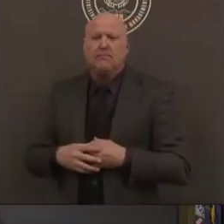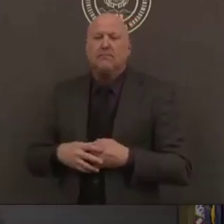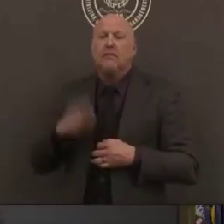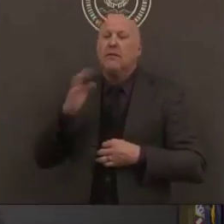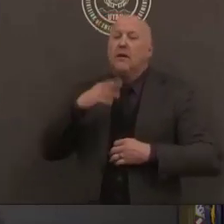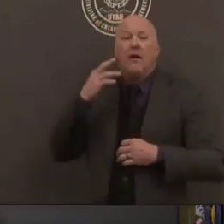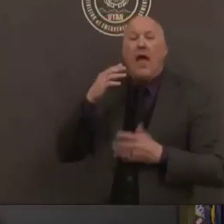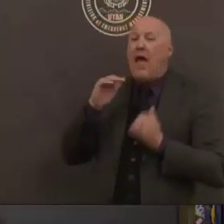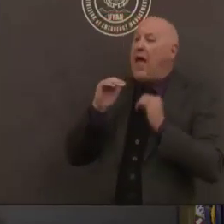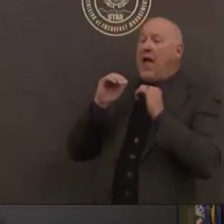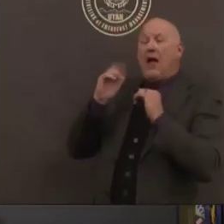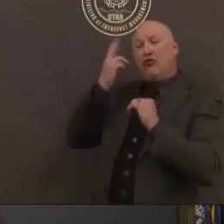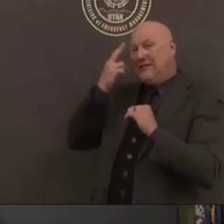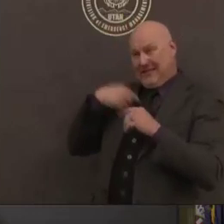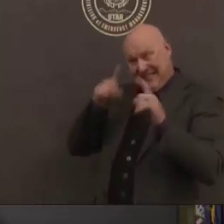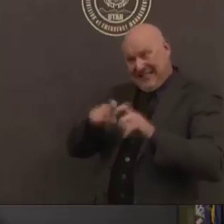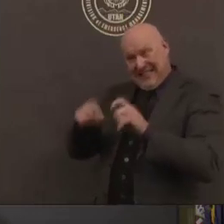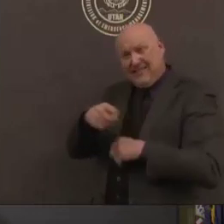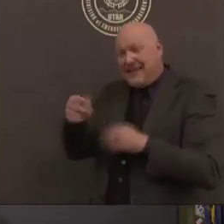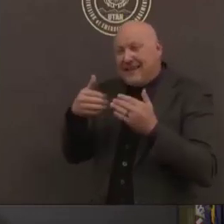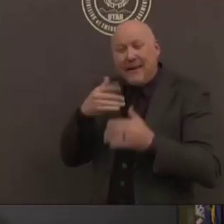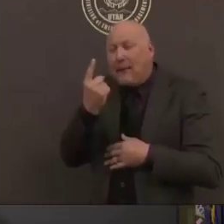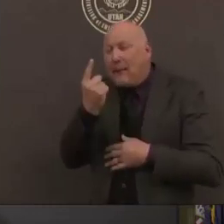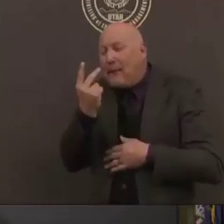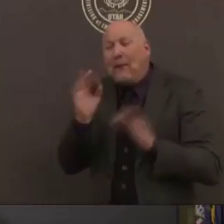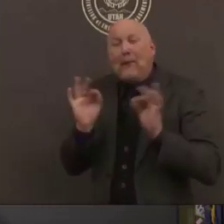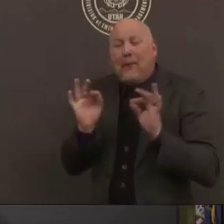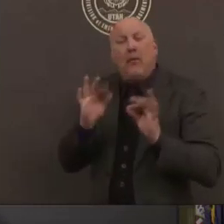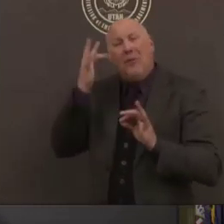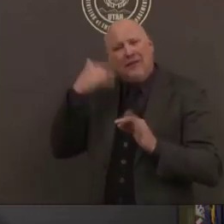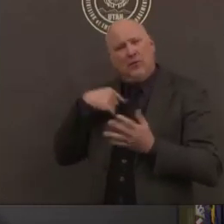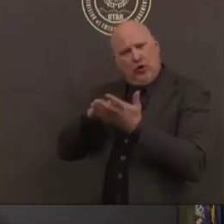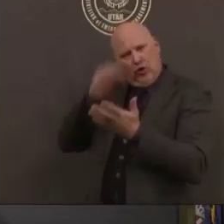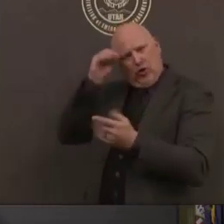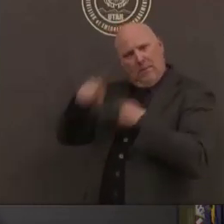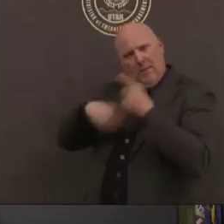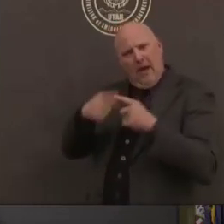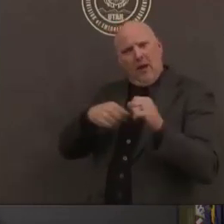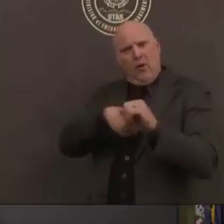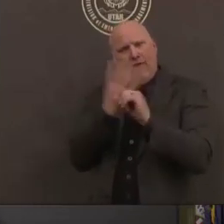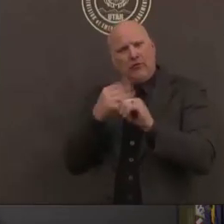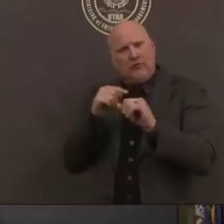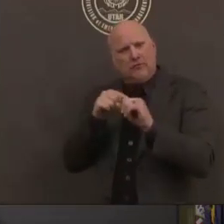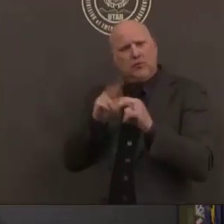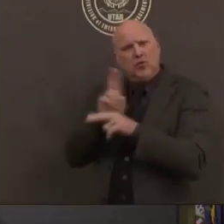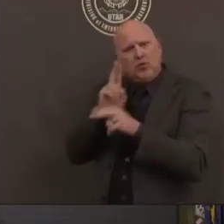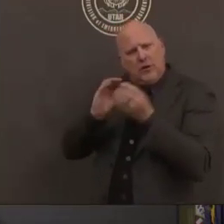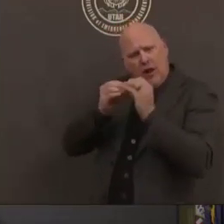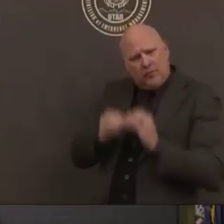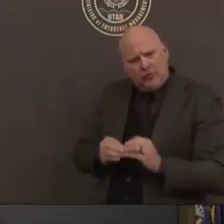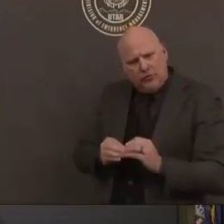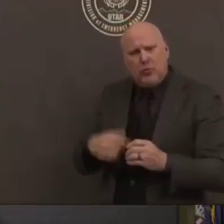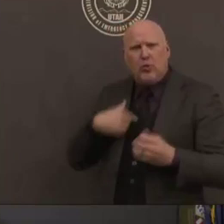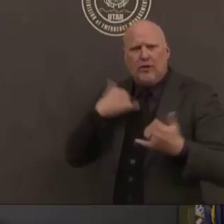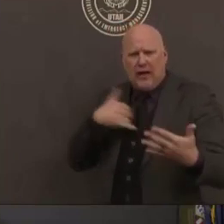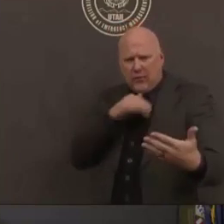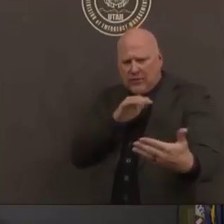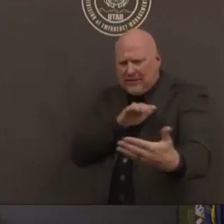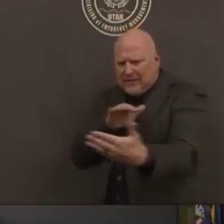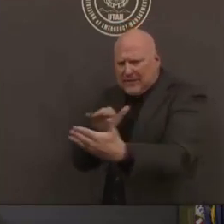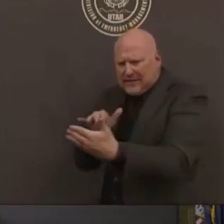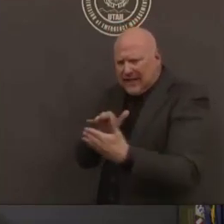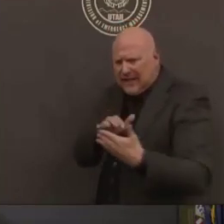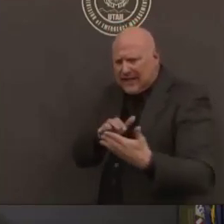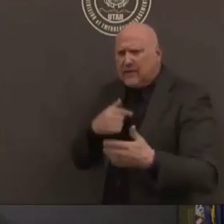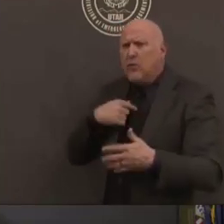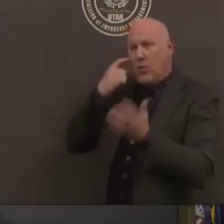and internationally, is that there is pre-symptomatic spread. That means prior to someone showing any symptoms such as cough or fever, they